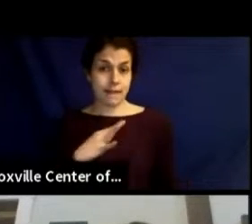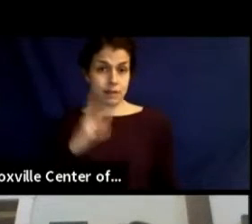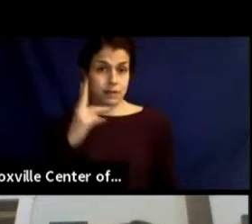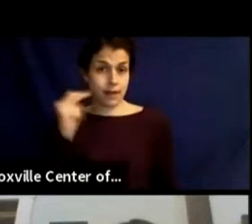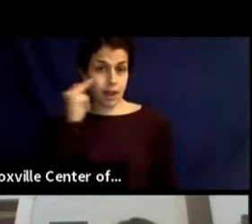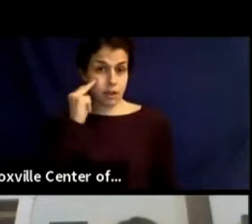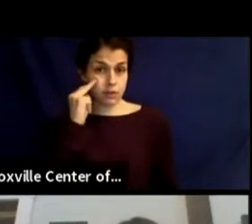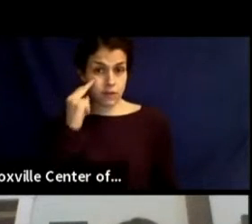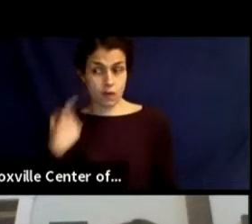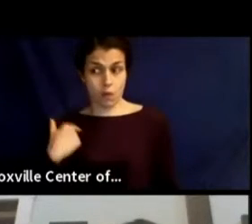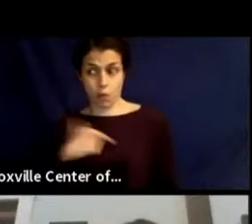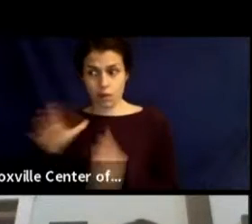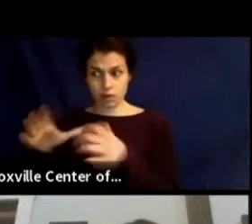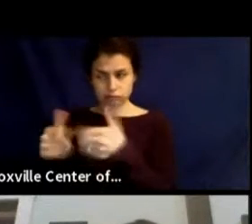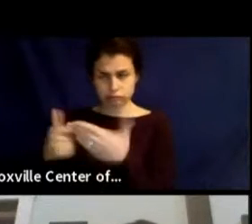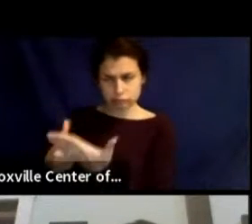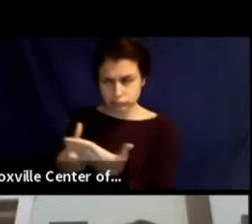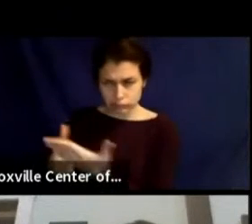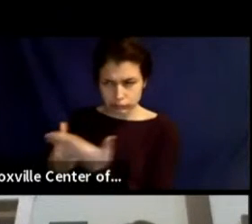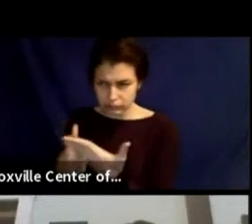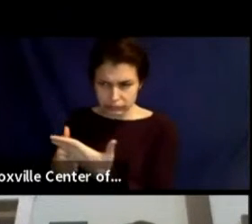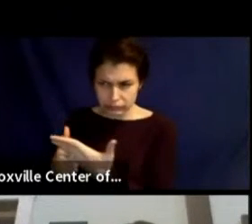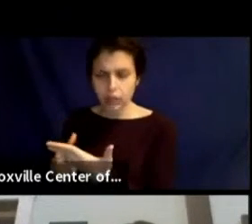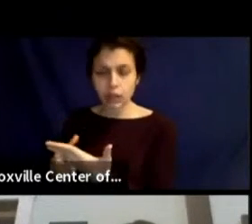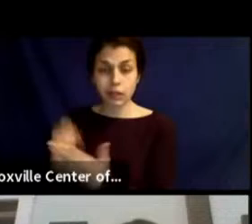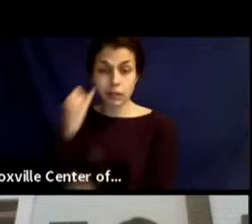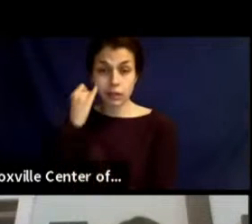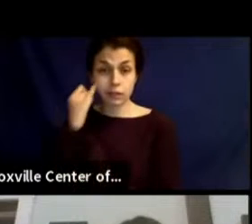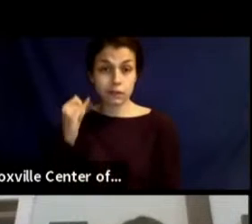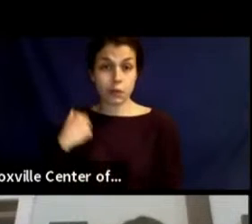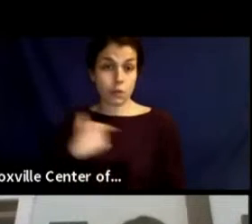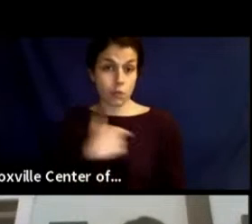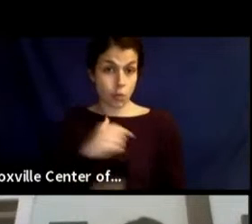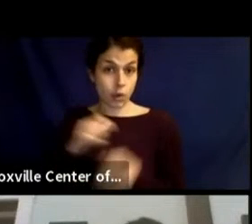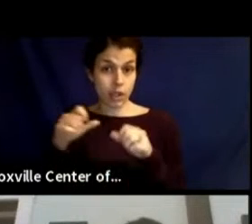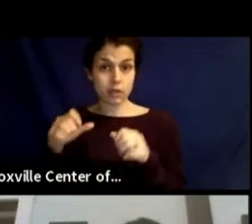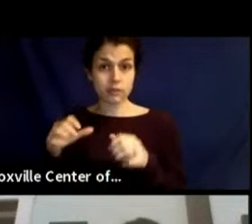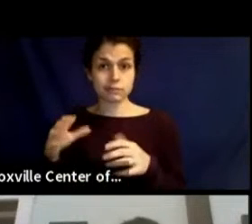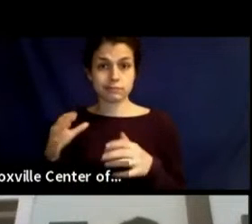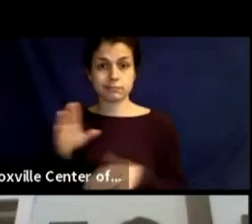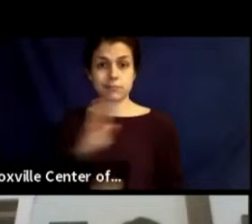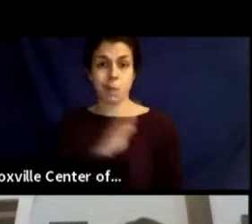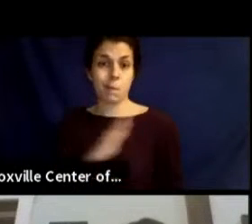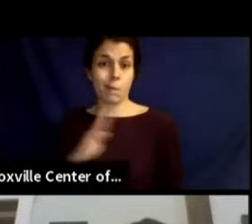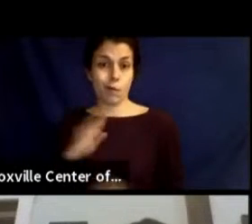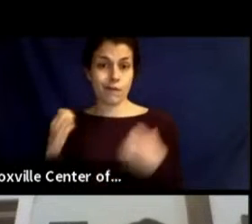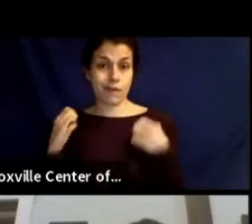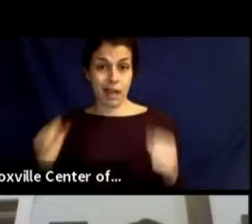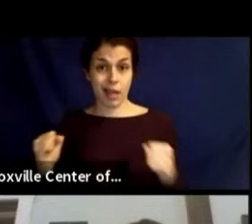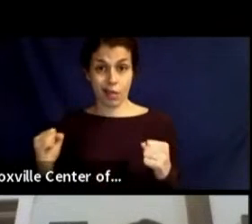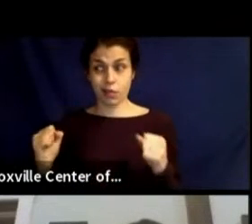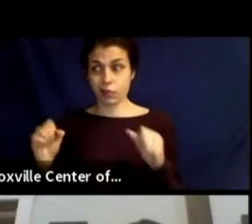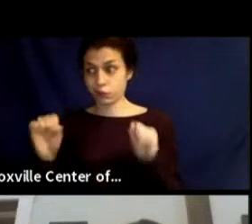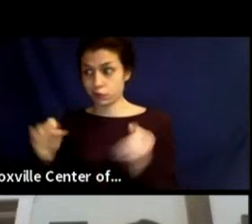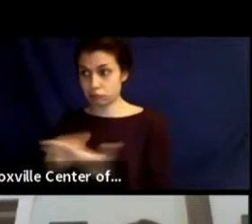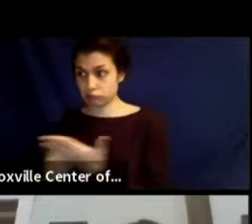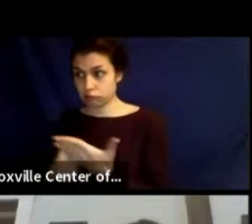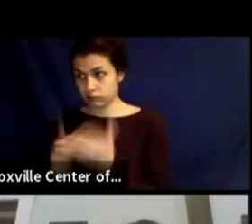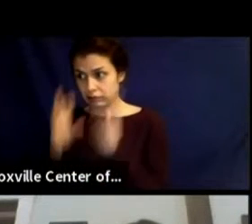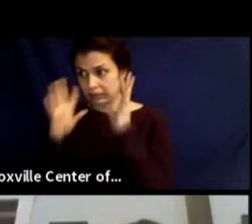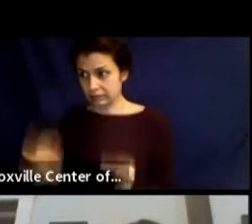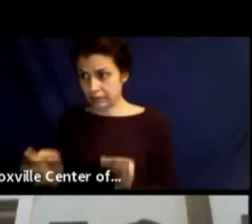if we as the Board of Health could speak to the governor with a resolution of some sort of